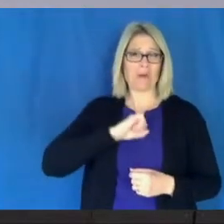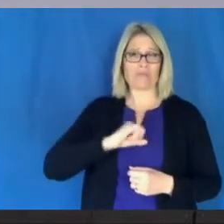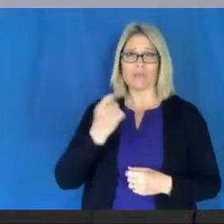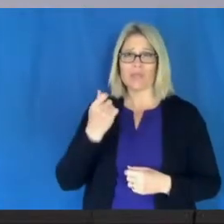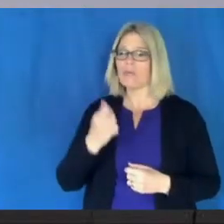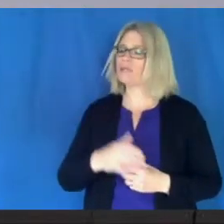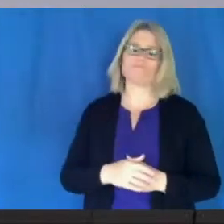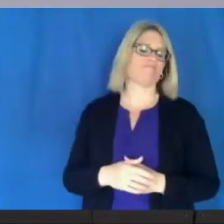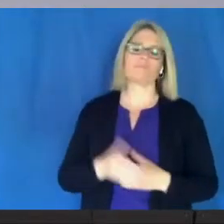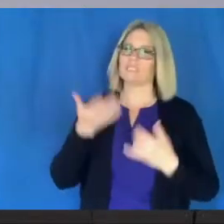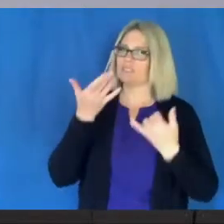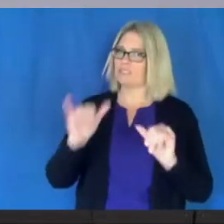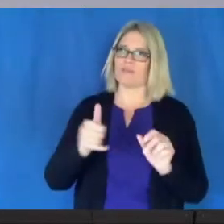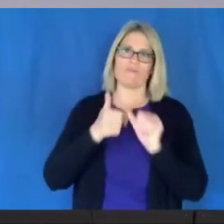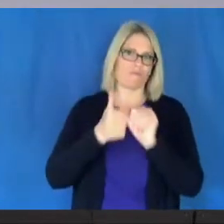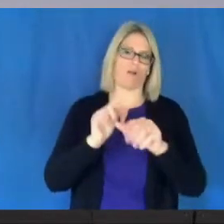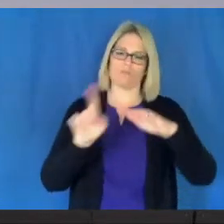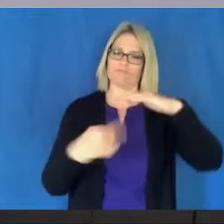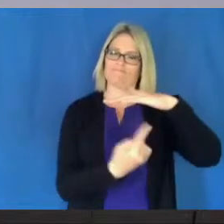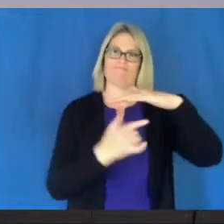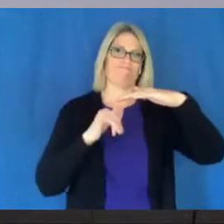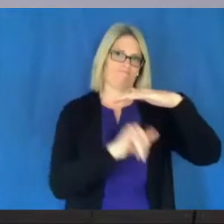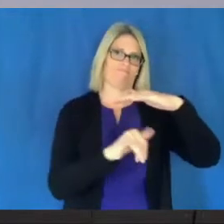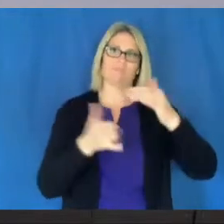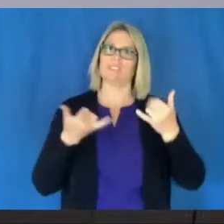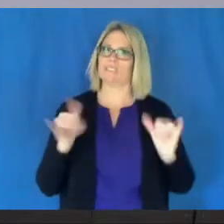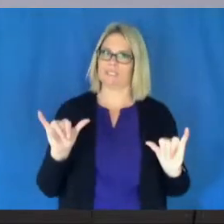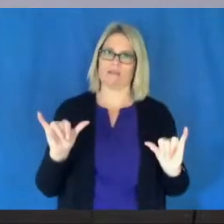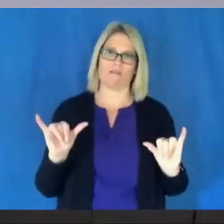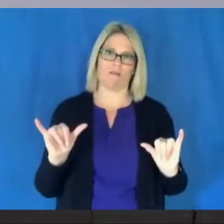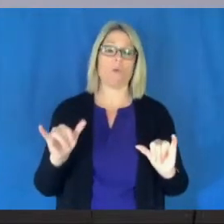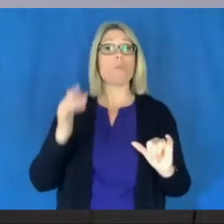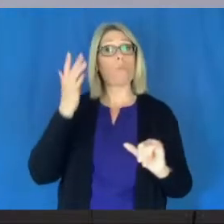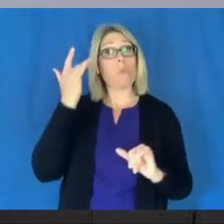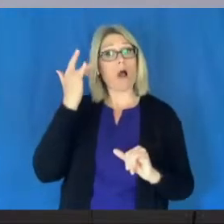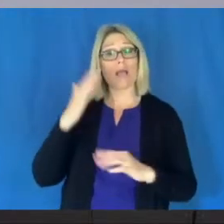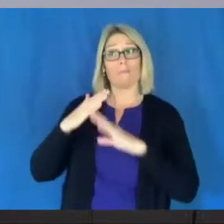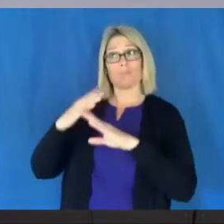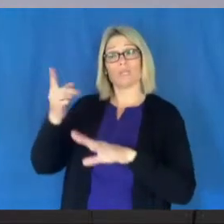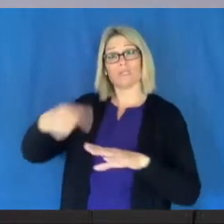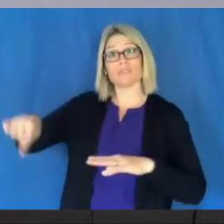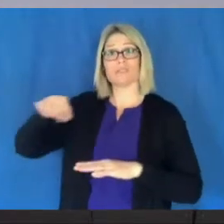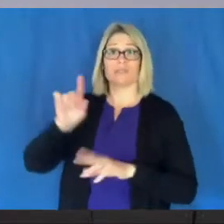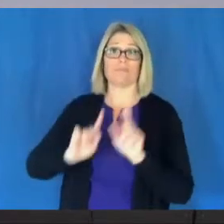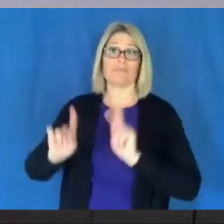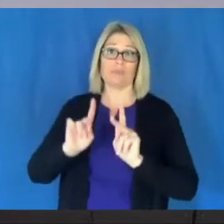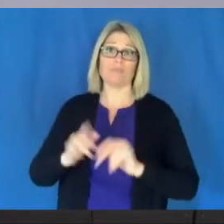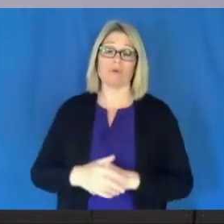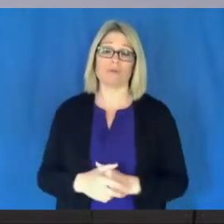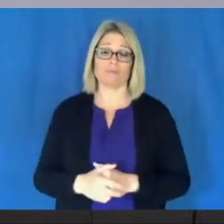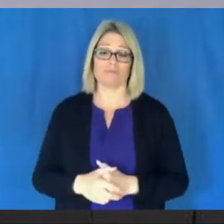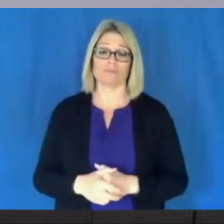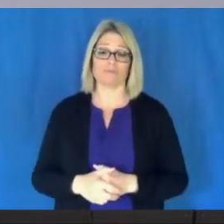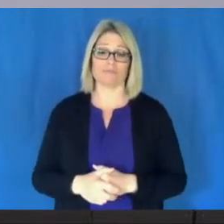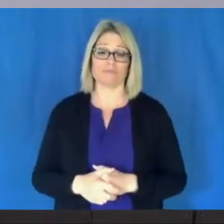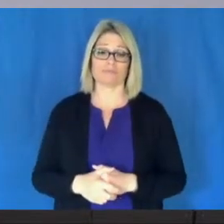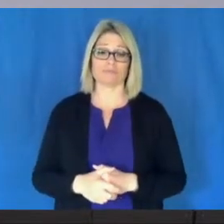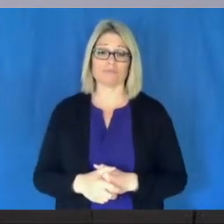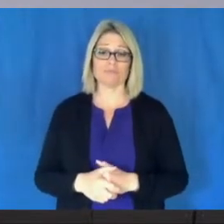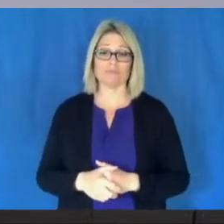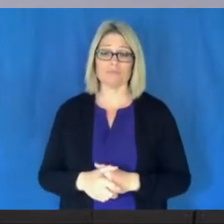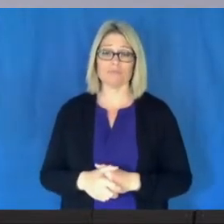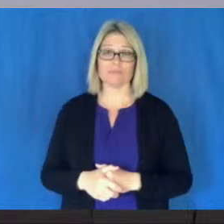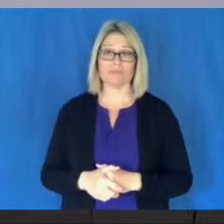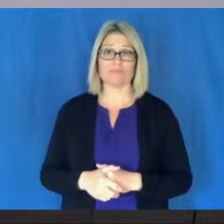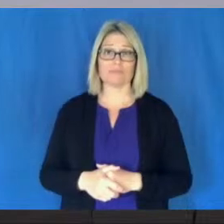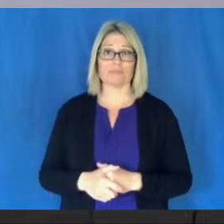follow those isolation requirements to protect other people. And so I believe they are